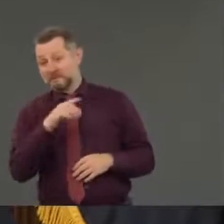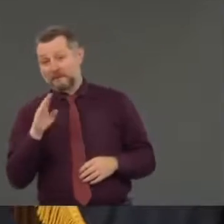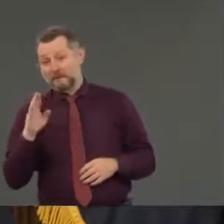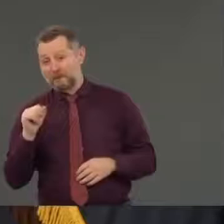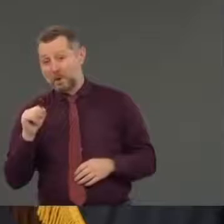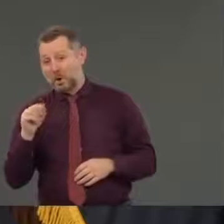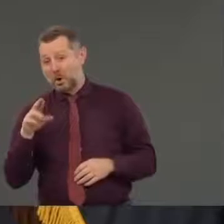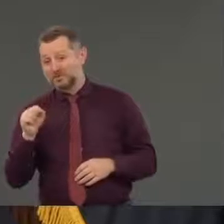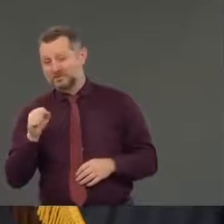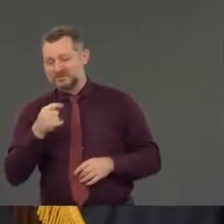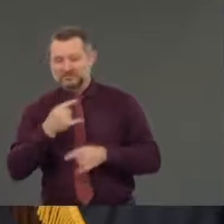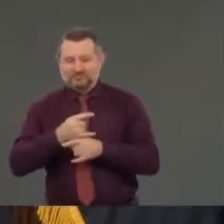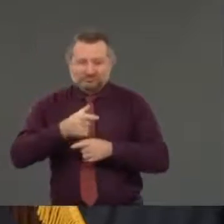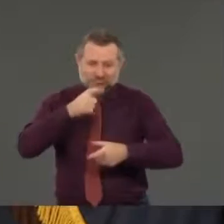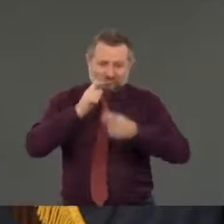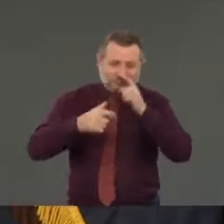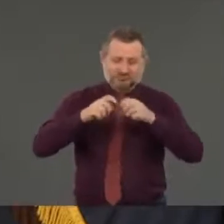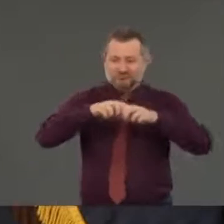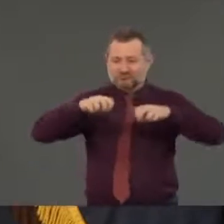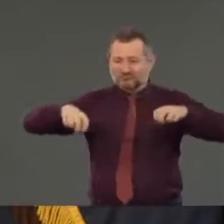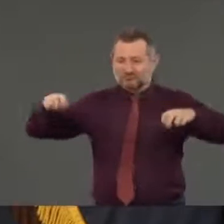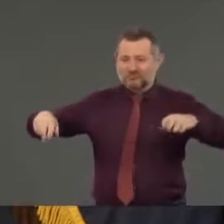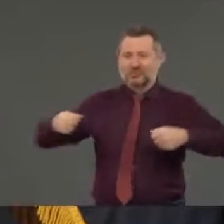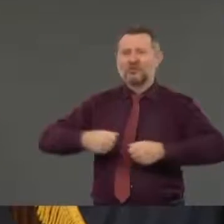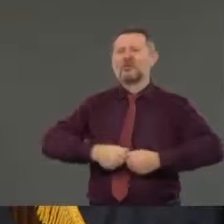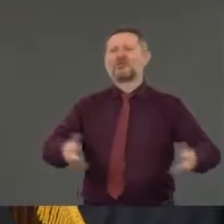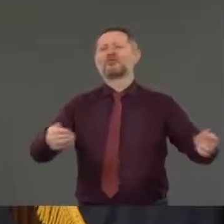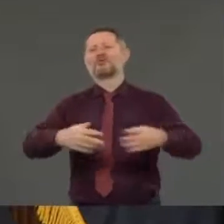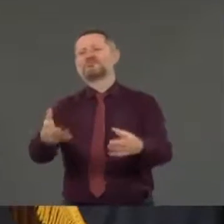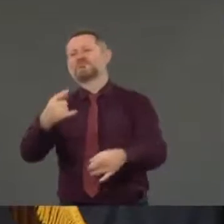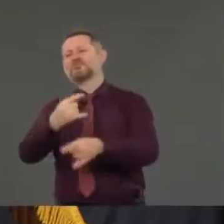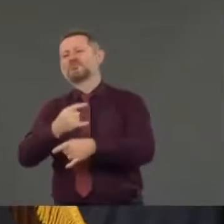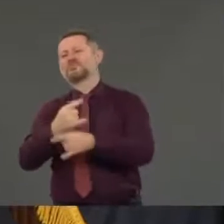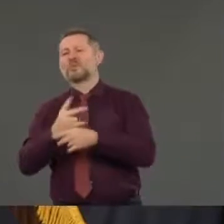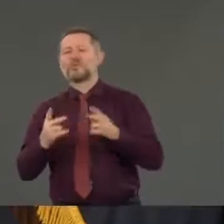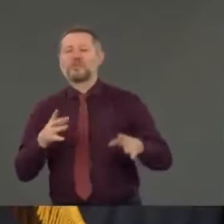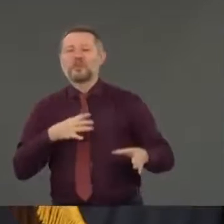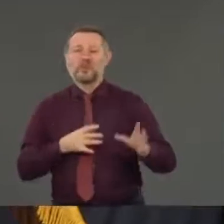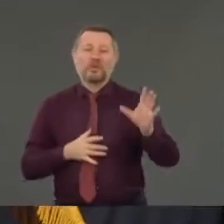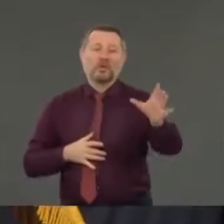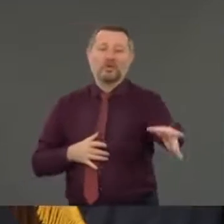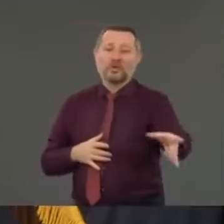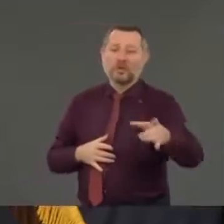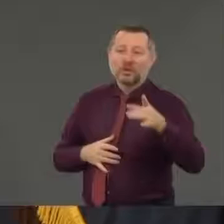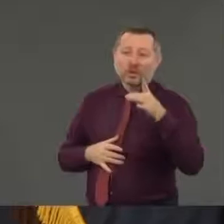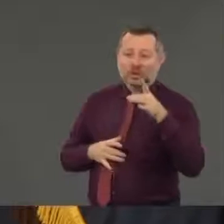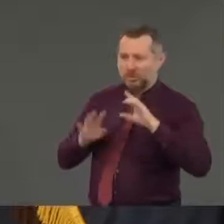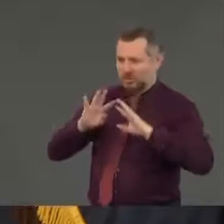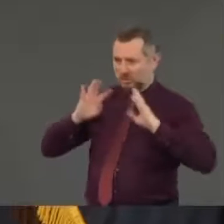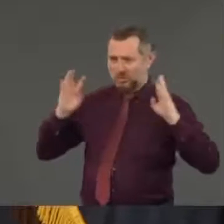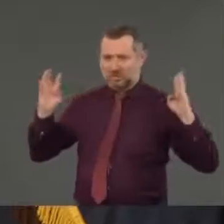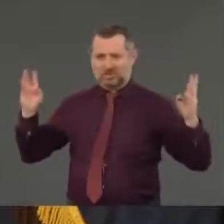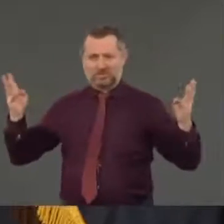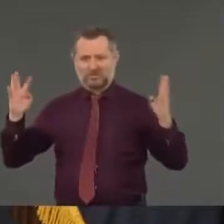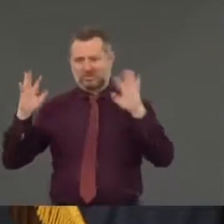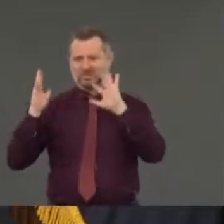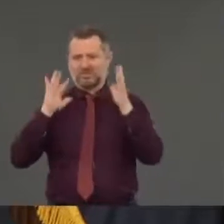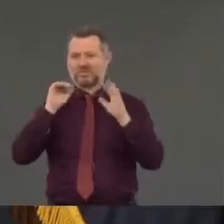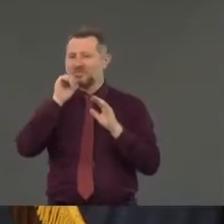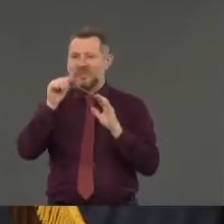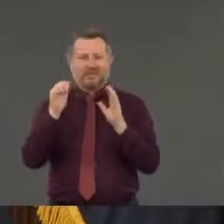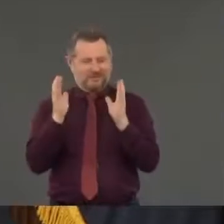restaurants serve alcohol where people pick it up and don't congregate? Yes, that is theoretically